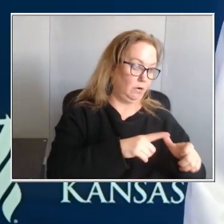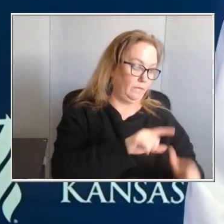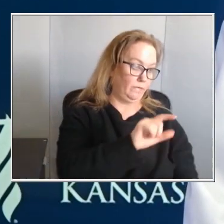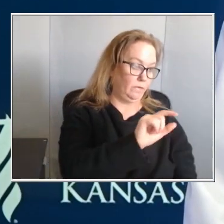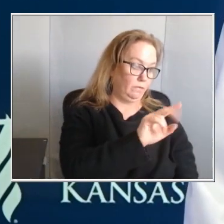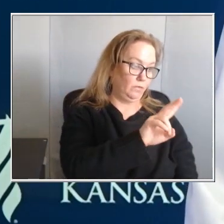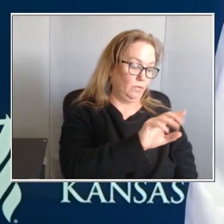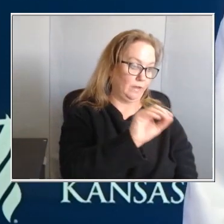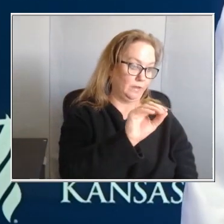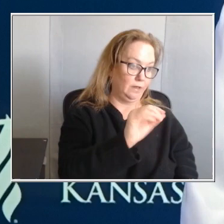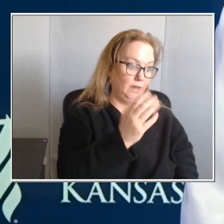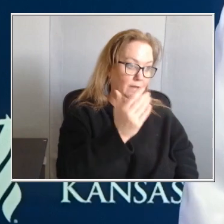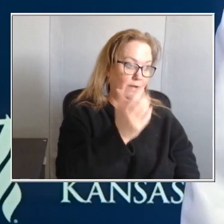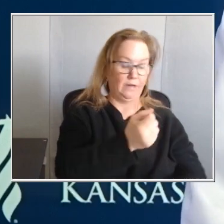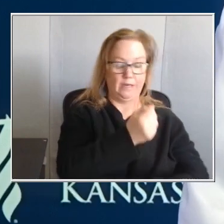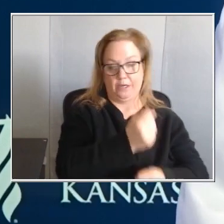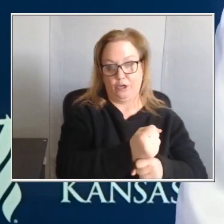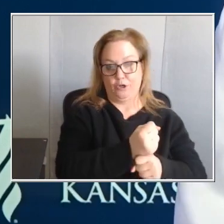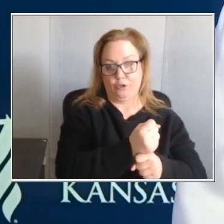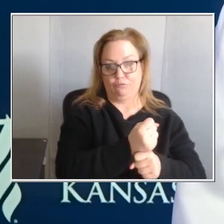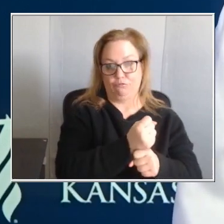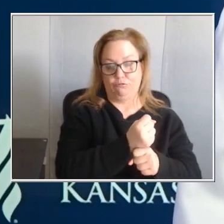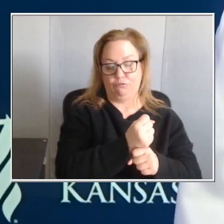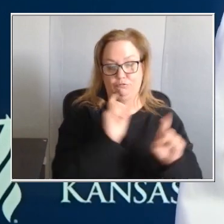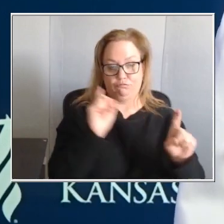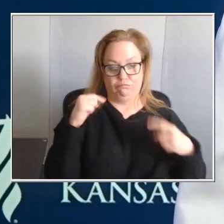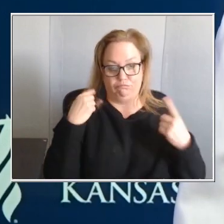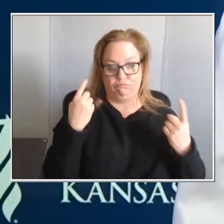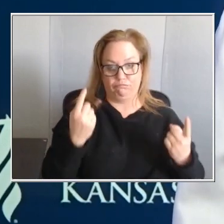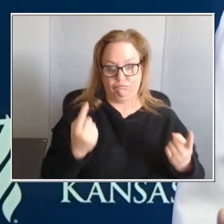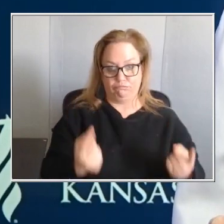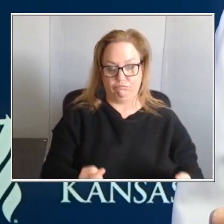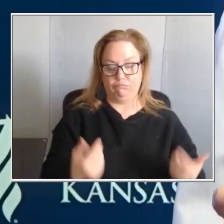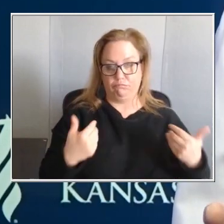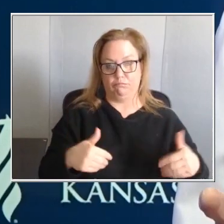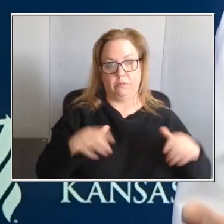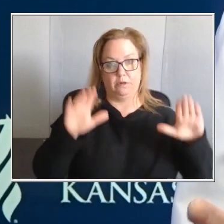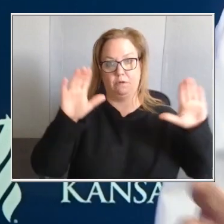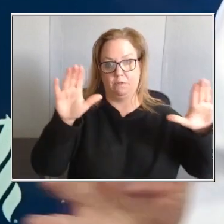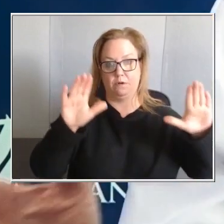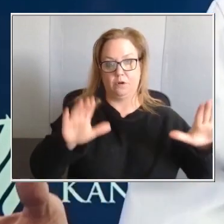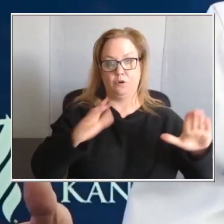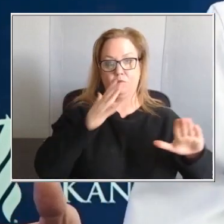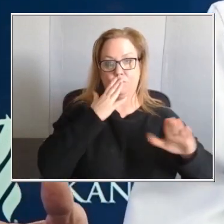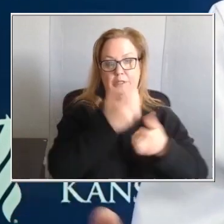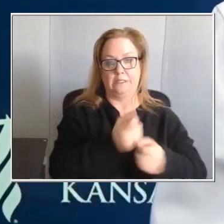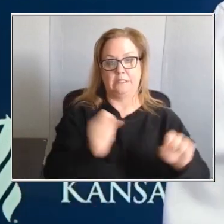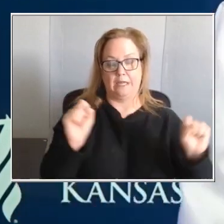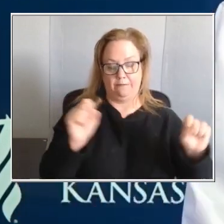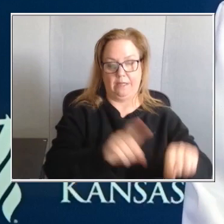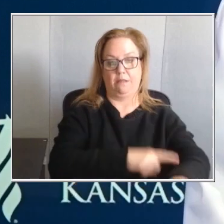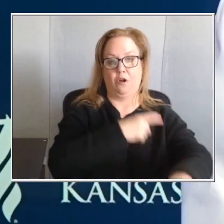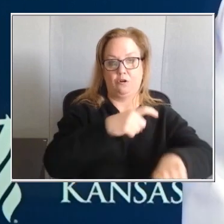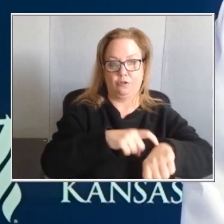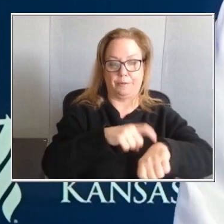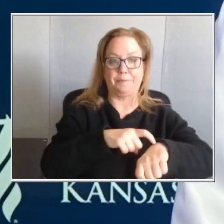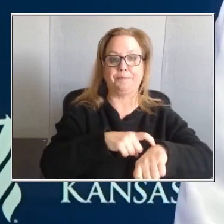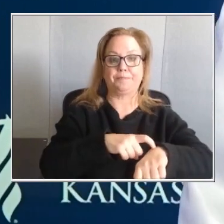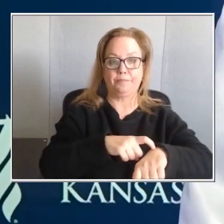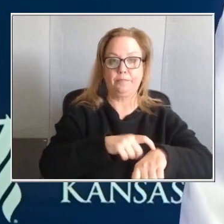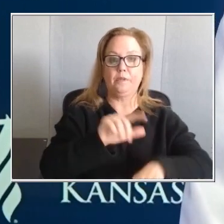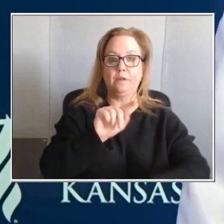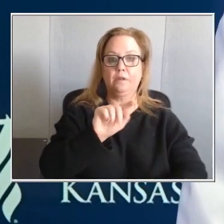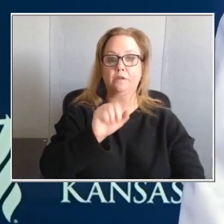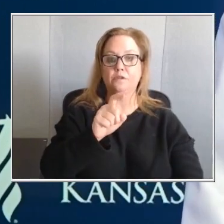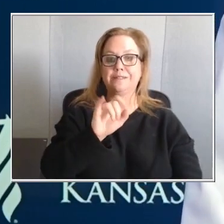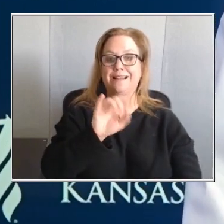in the last 15 years, has been one of very, very good safety long term. There are toxicities associated